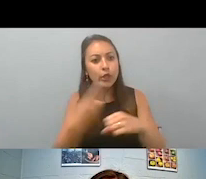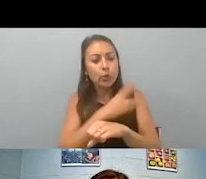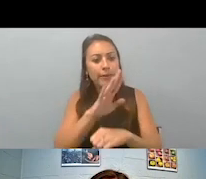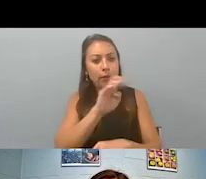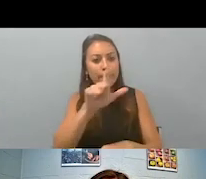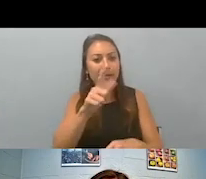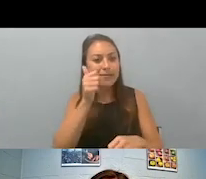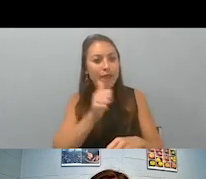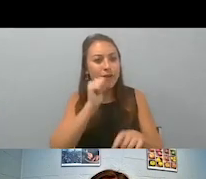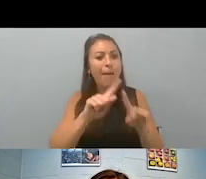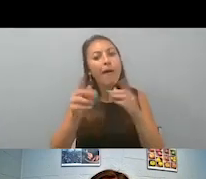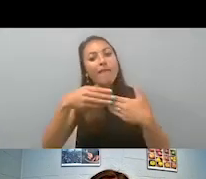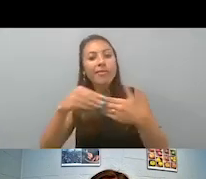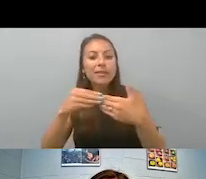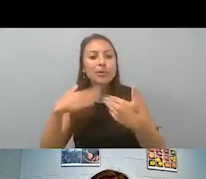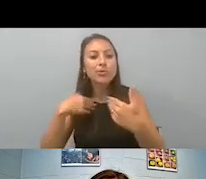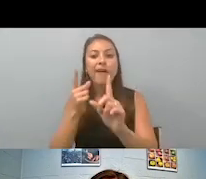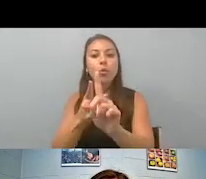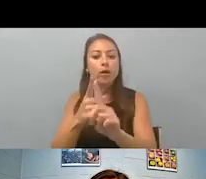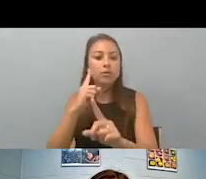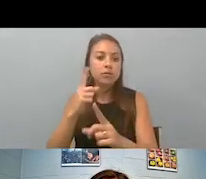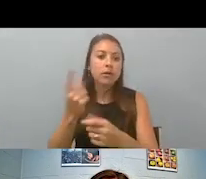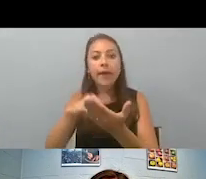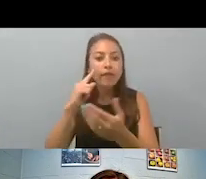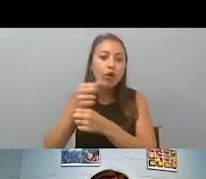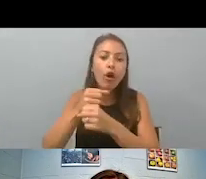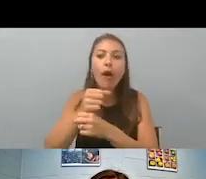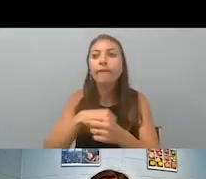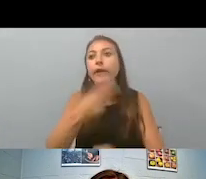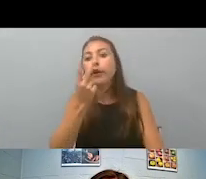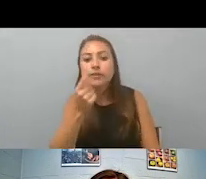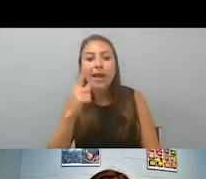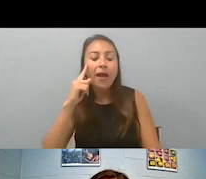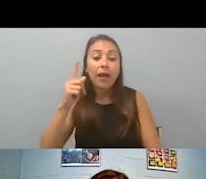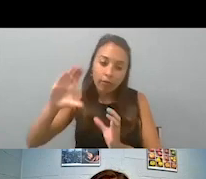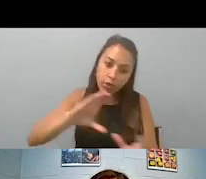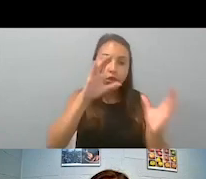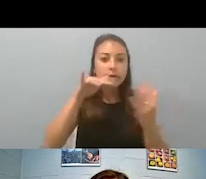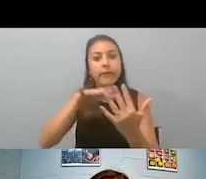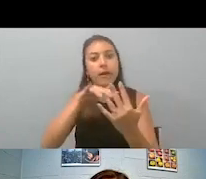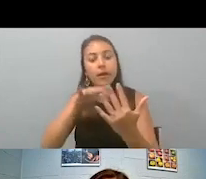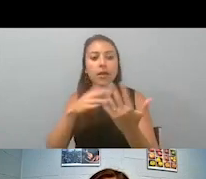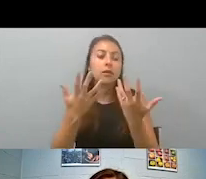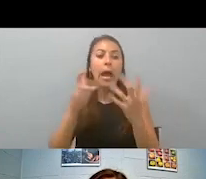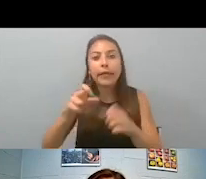gives them the flexibility to use flex points, maybe in between meals or late at night if they're up studying or out and about on